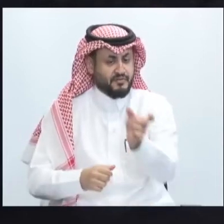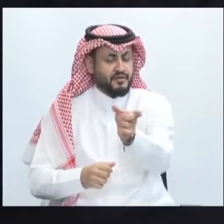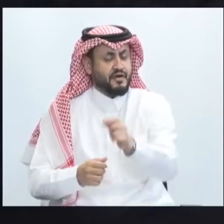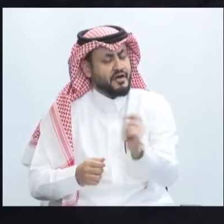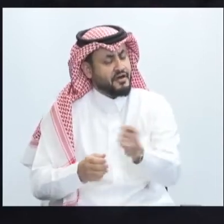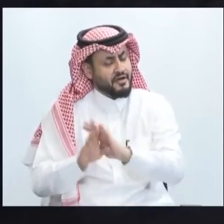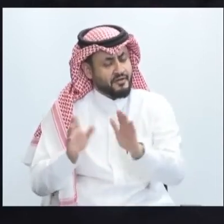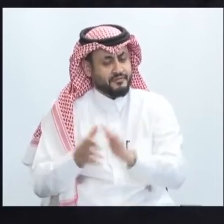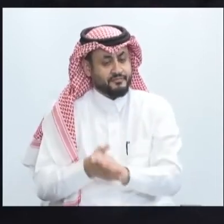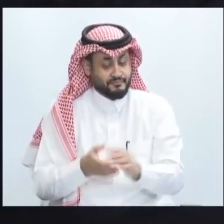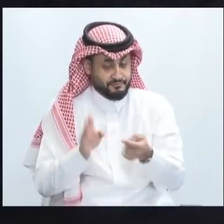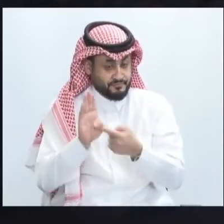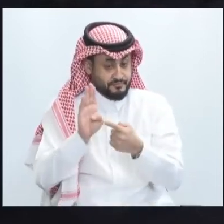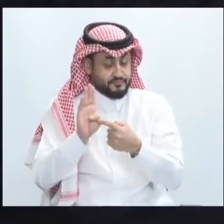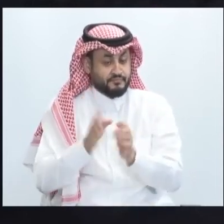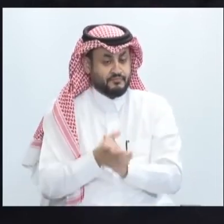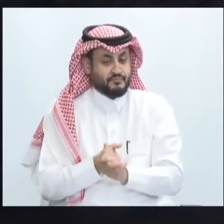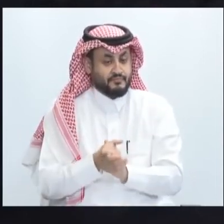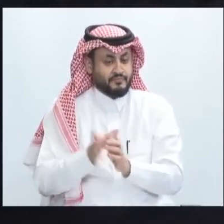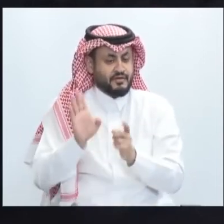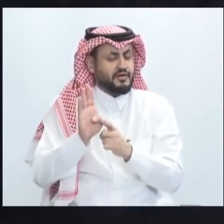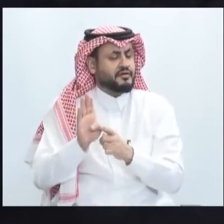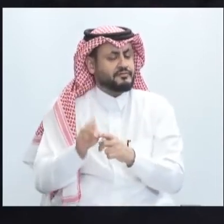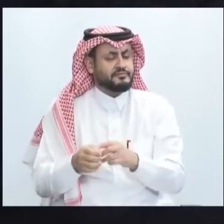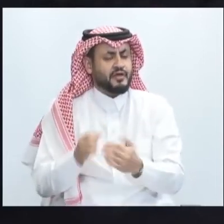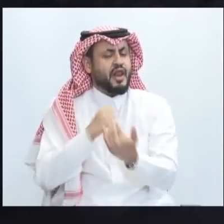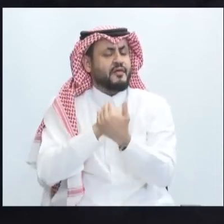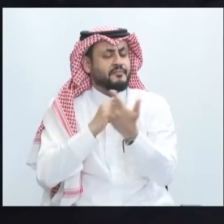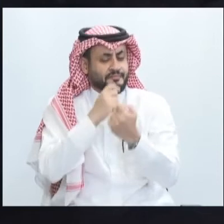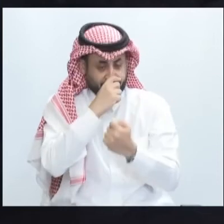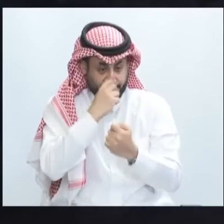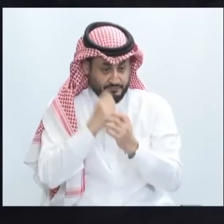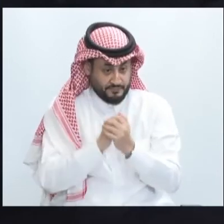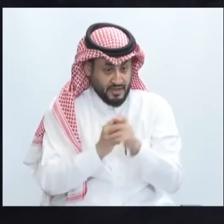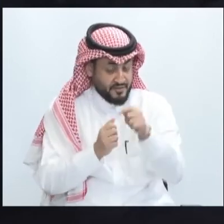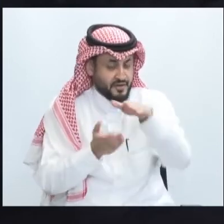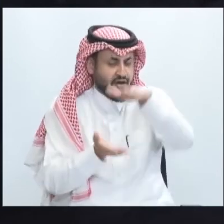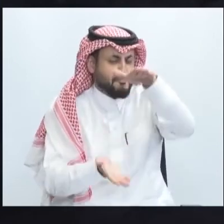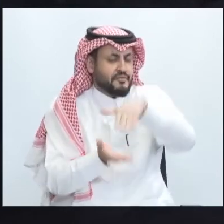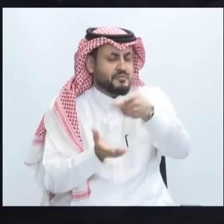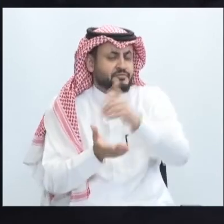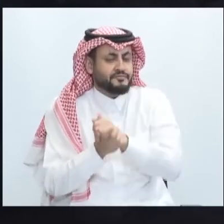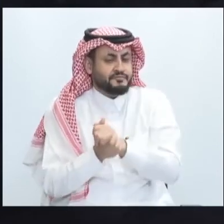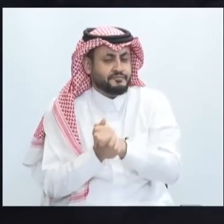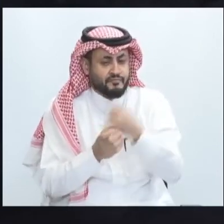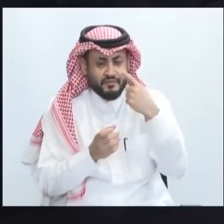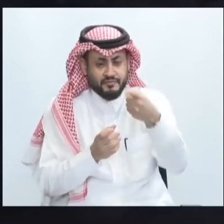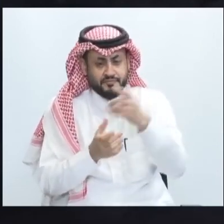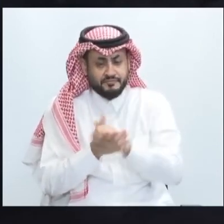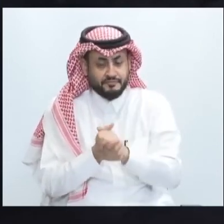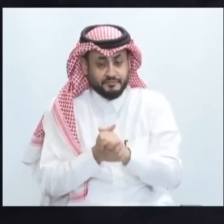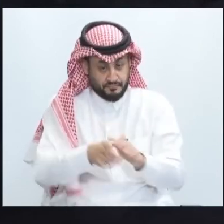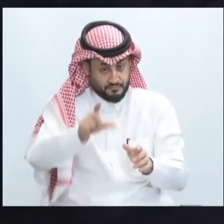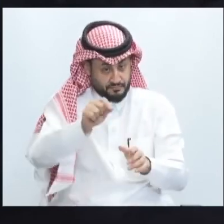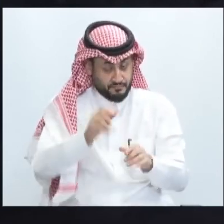written, but we have the letter B. Okay, can you tell me, is this letter B capital or small? It is